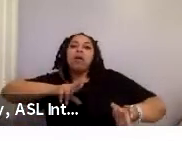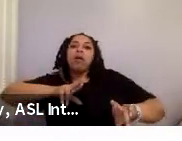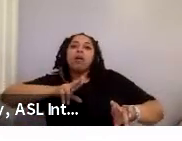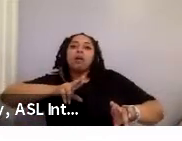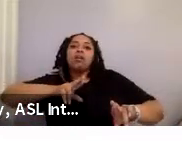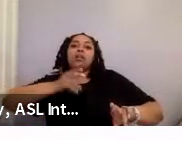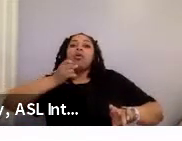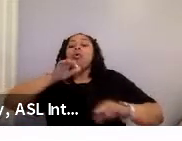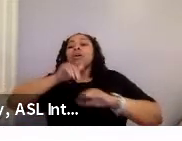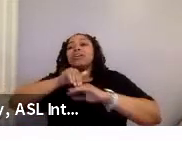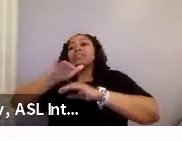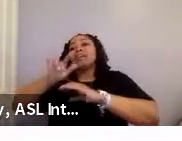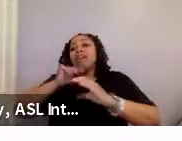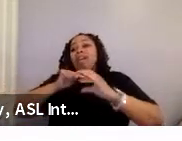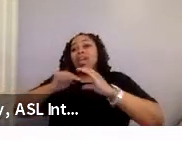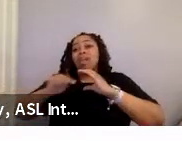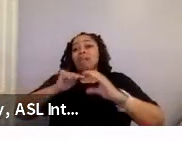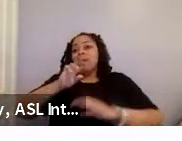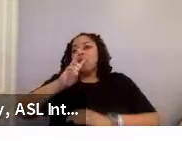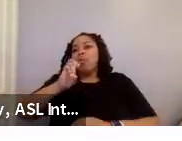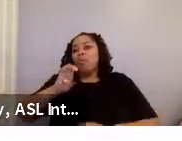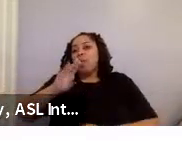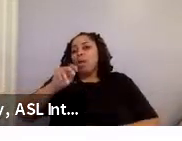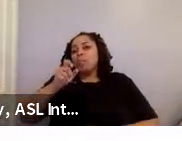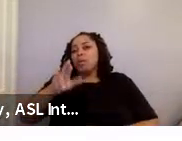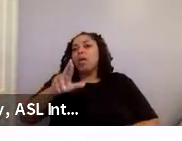or send an email to